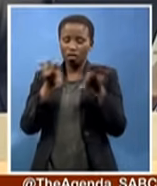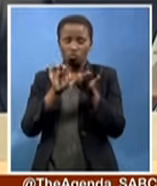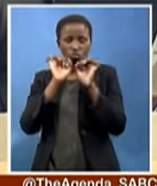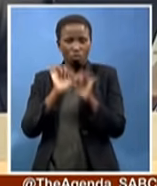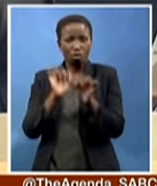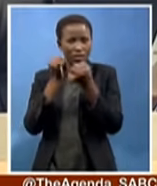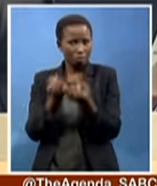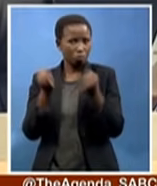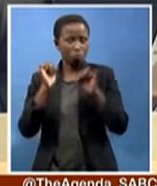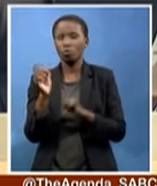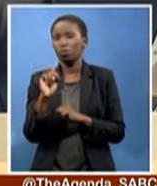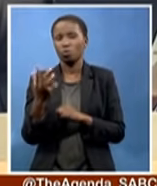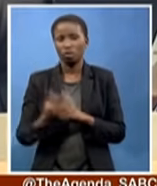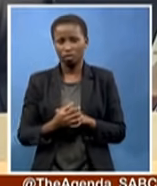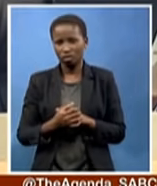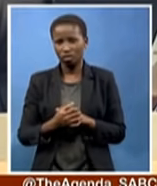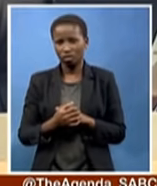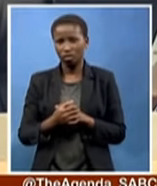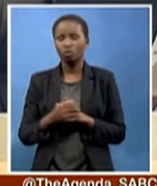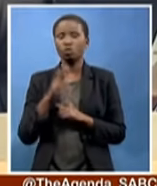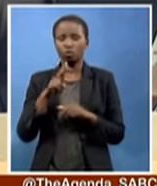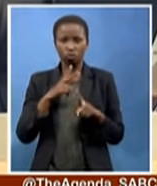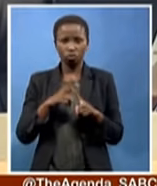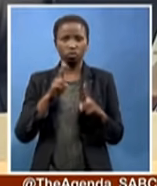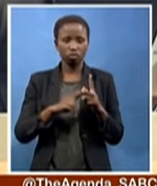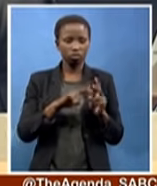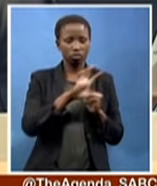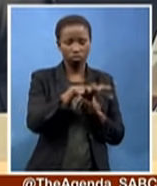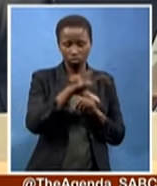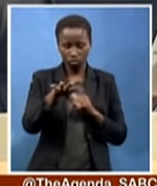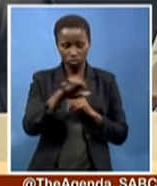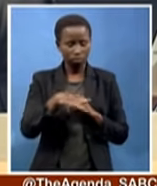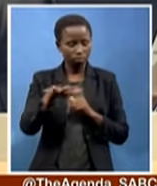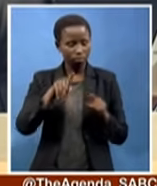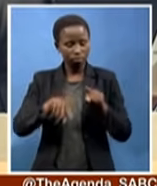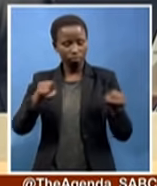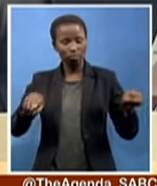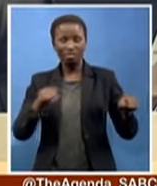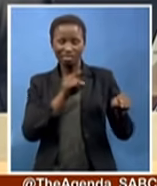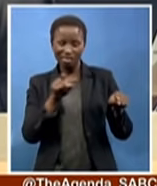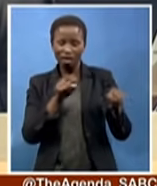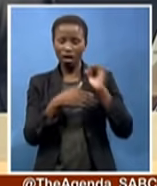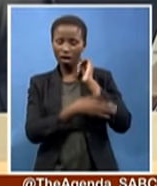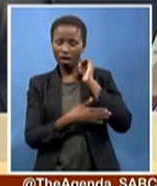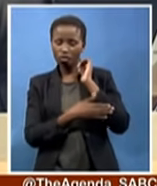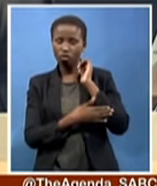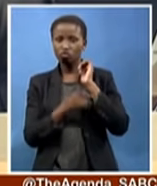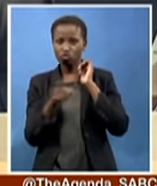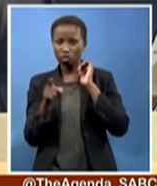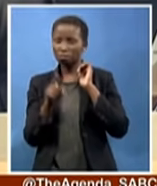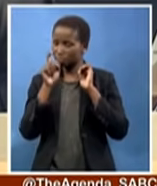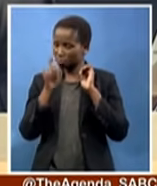or better still, the diversity of our country, we must emphasize professionalism and